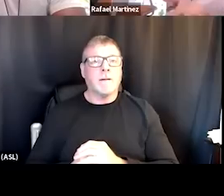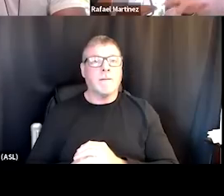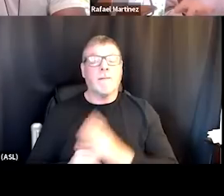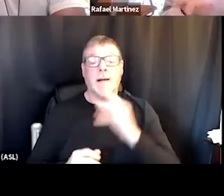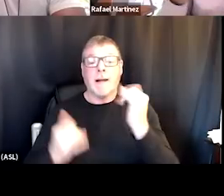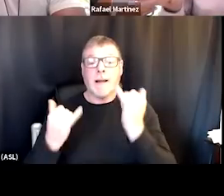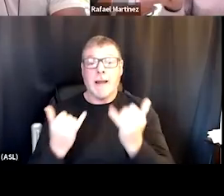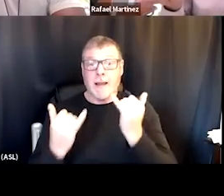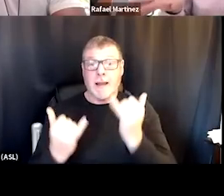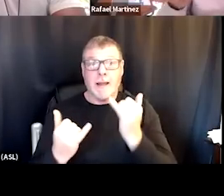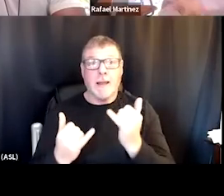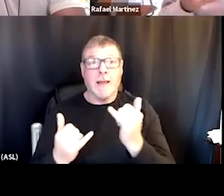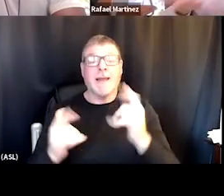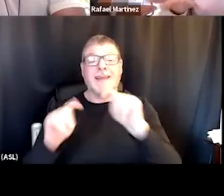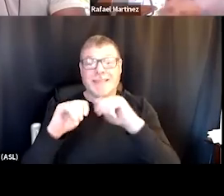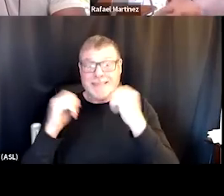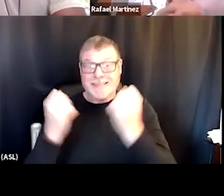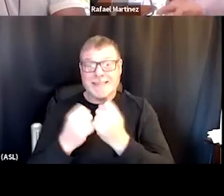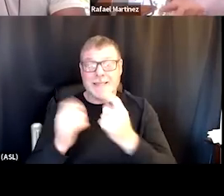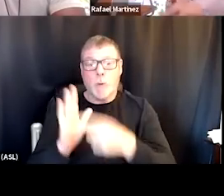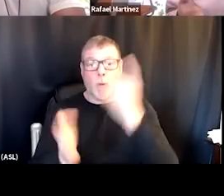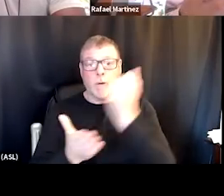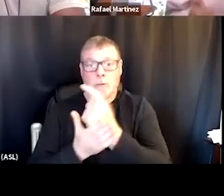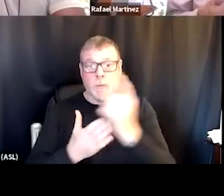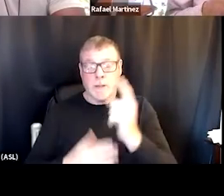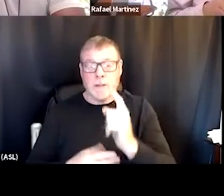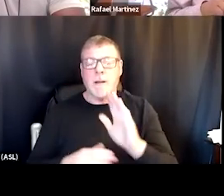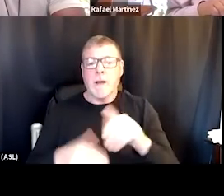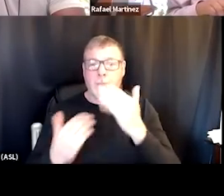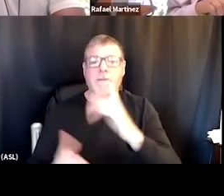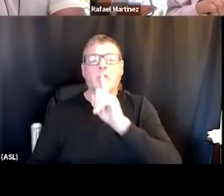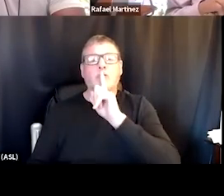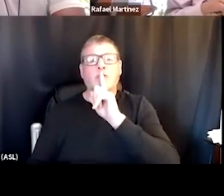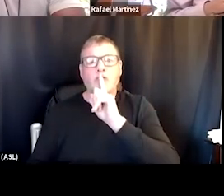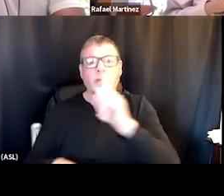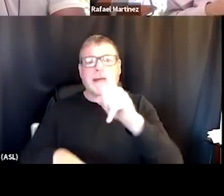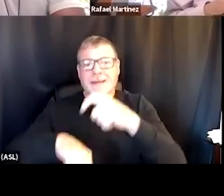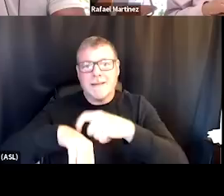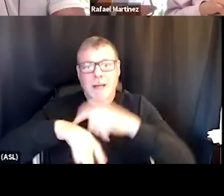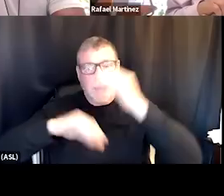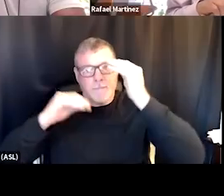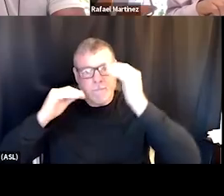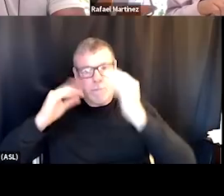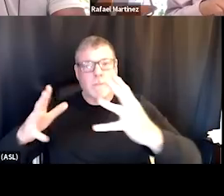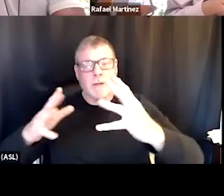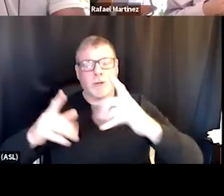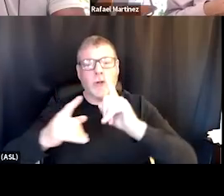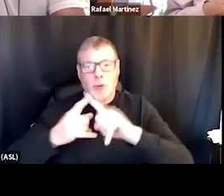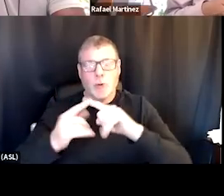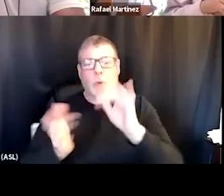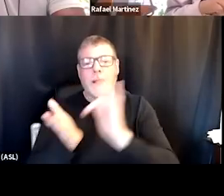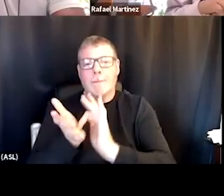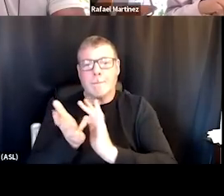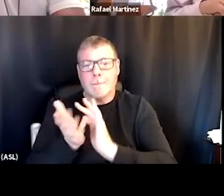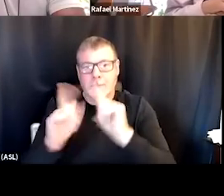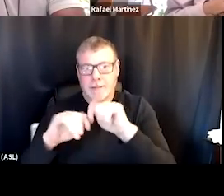now we have this team that's out there once a week, providing real-time information to the mobile street medicine